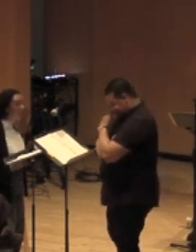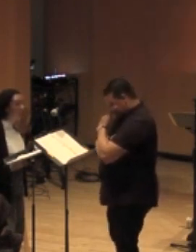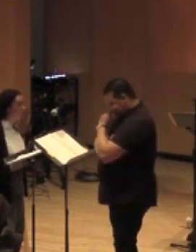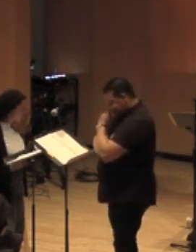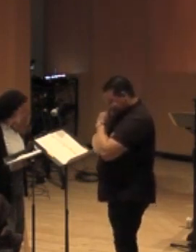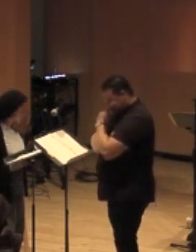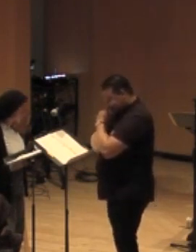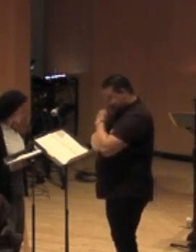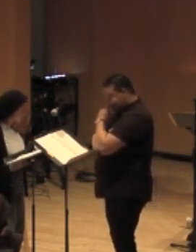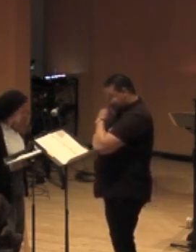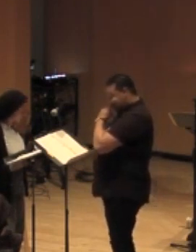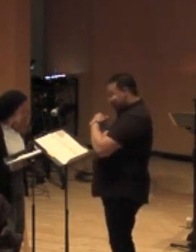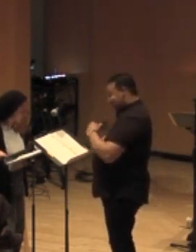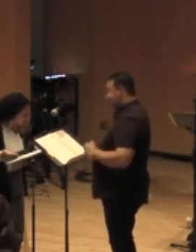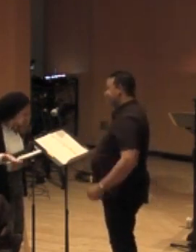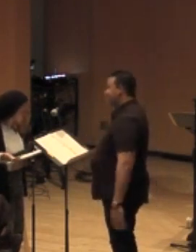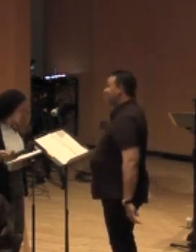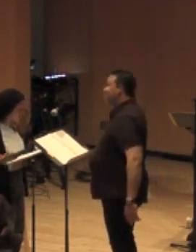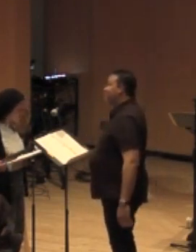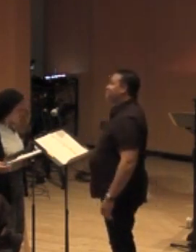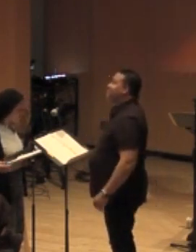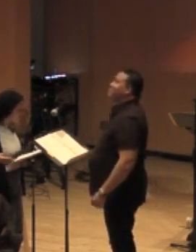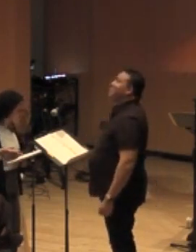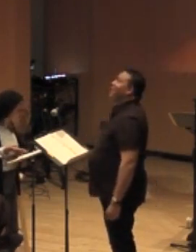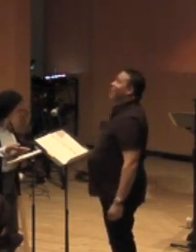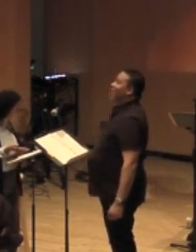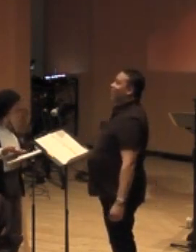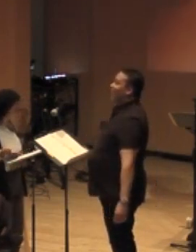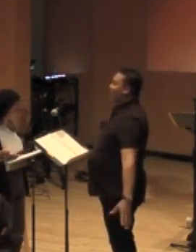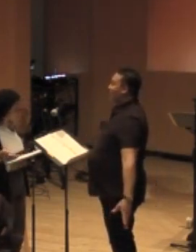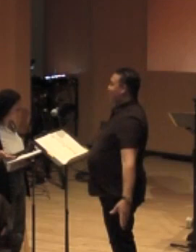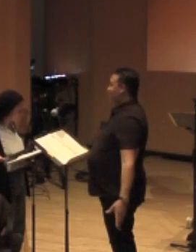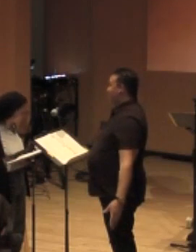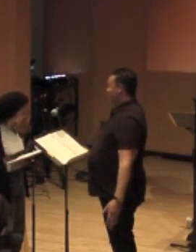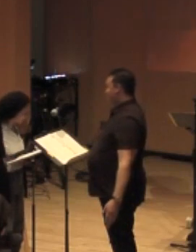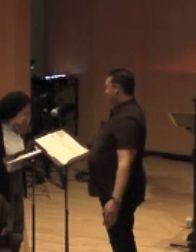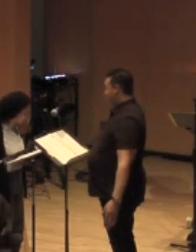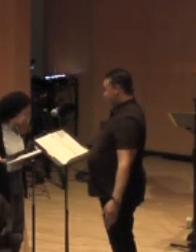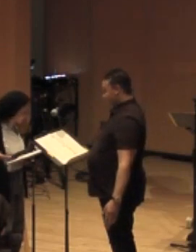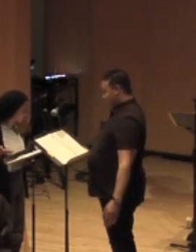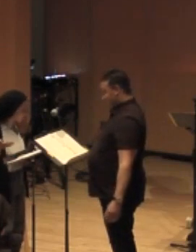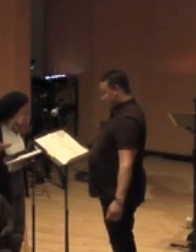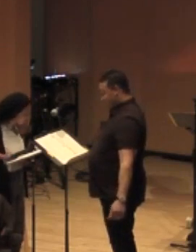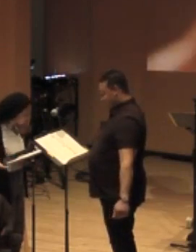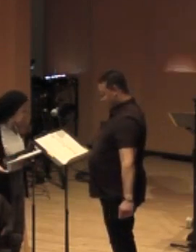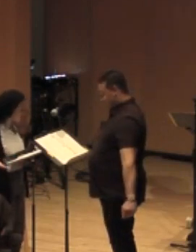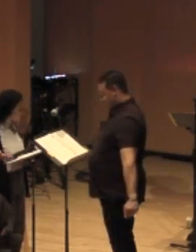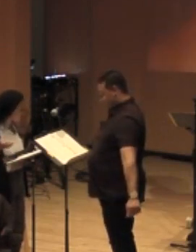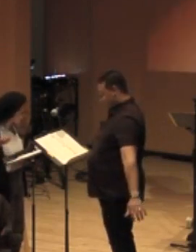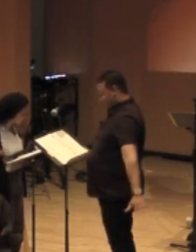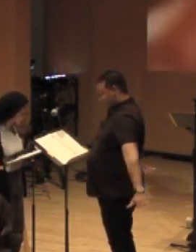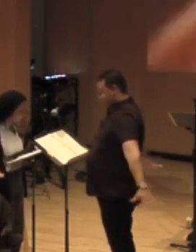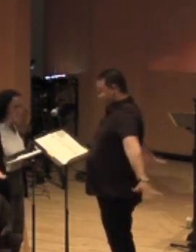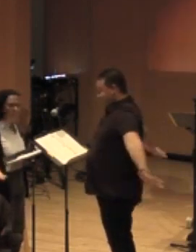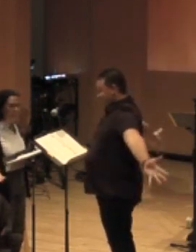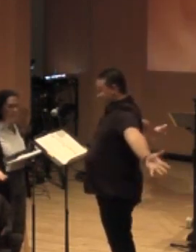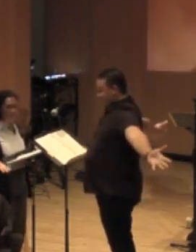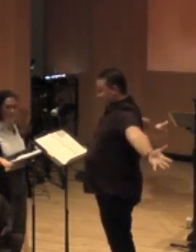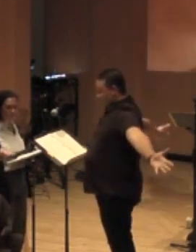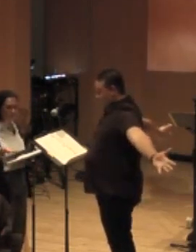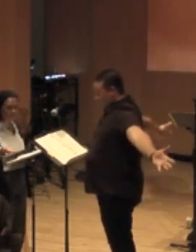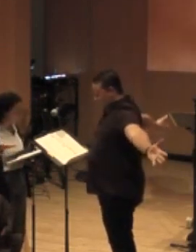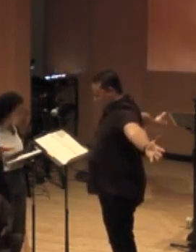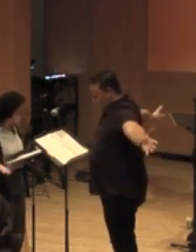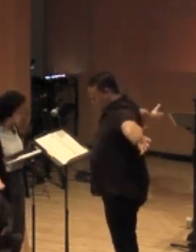day all evening until it gets dark you can just sit there in the middle of the bay in